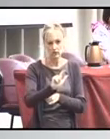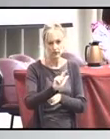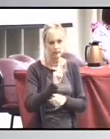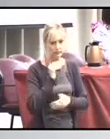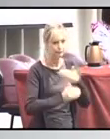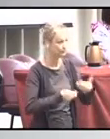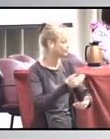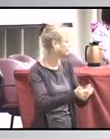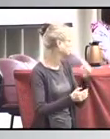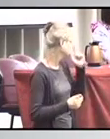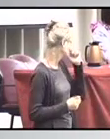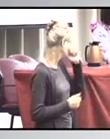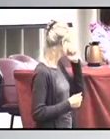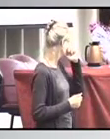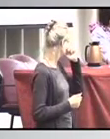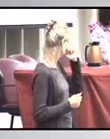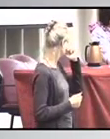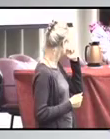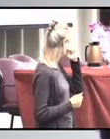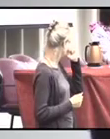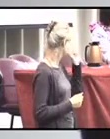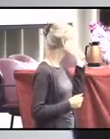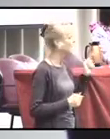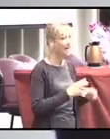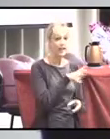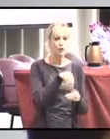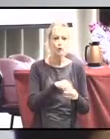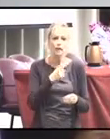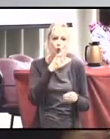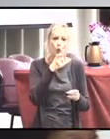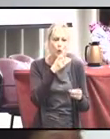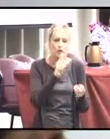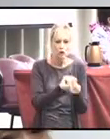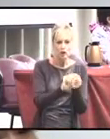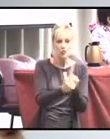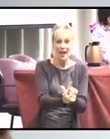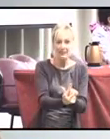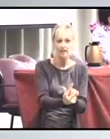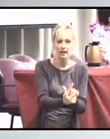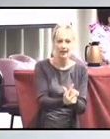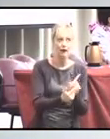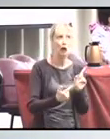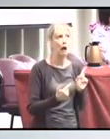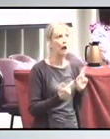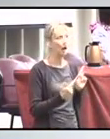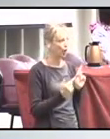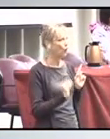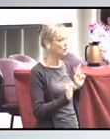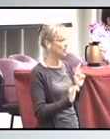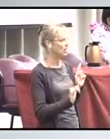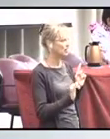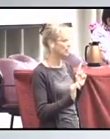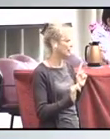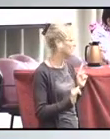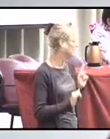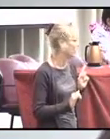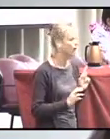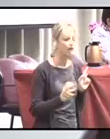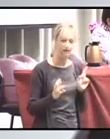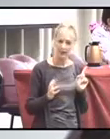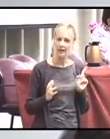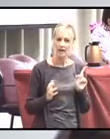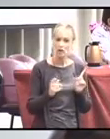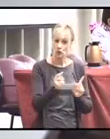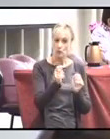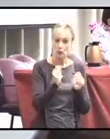Including who? Including who's going to sign? Including who's going to translate it. Oh, right. Oh, yeah, that was, right. Just